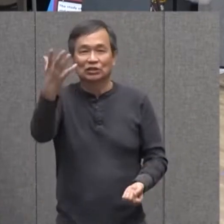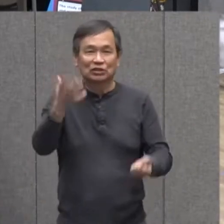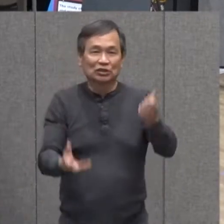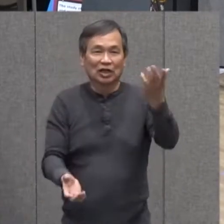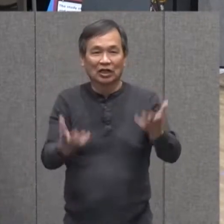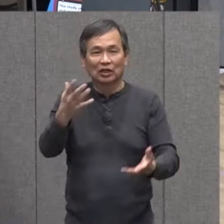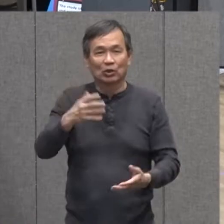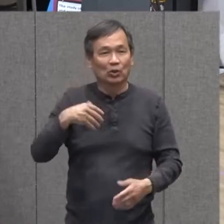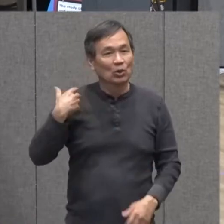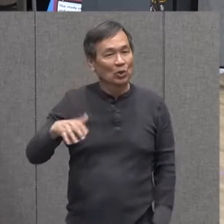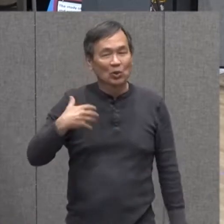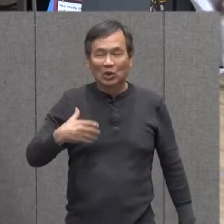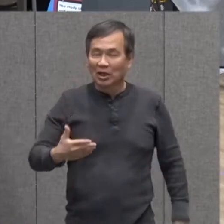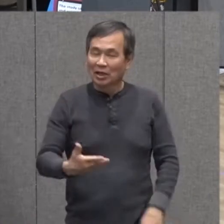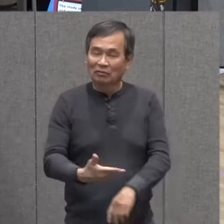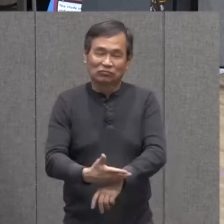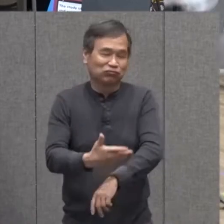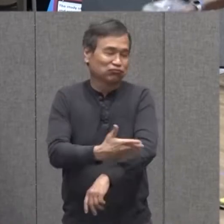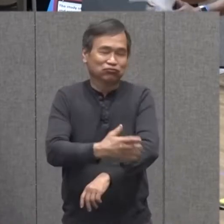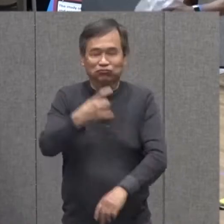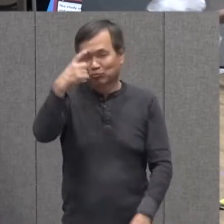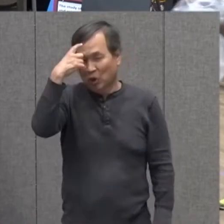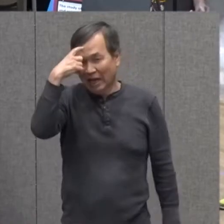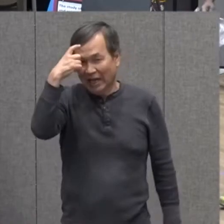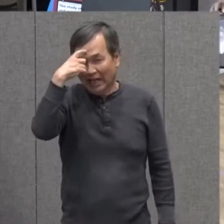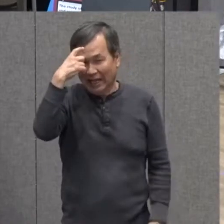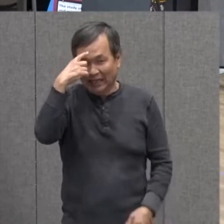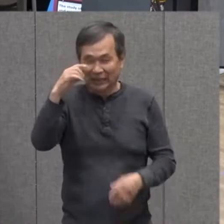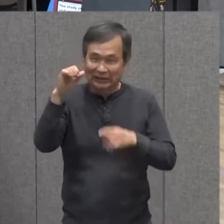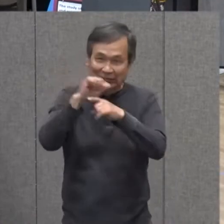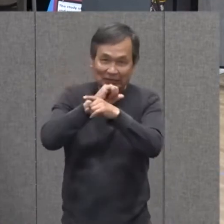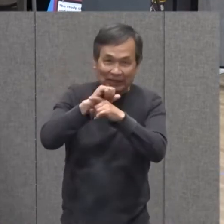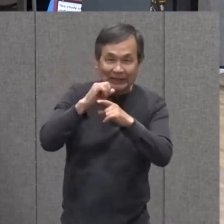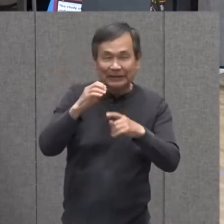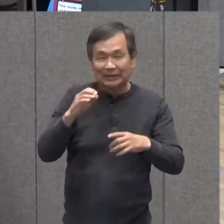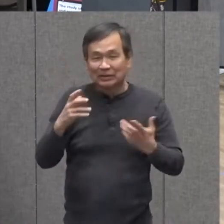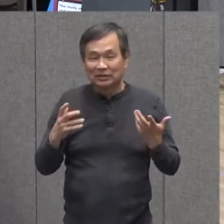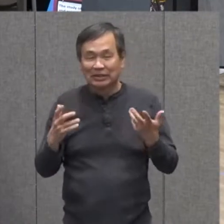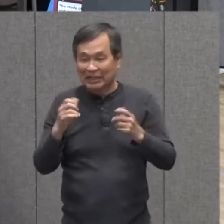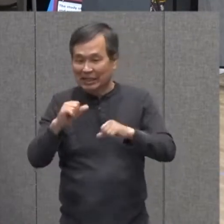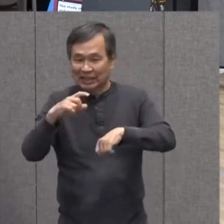your brains. This is wonderful brain exercise.